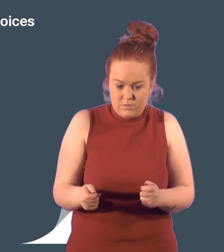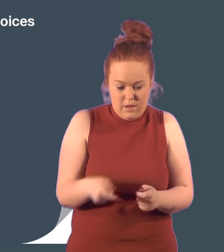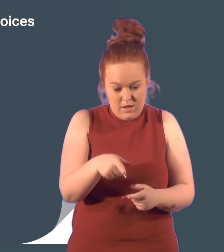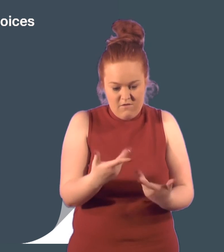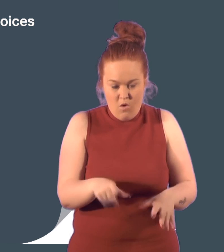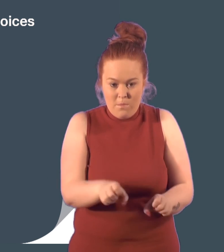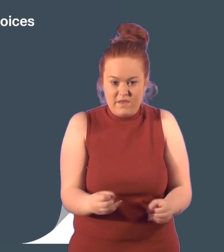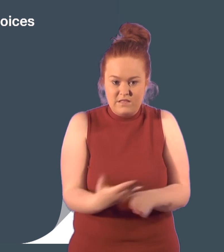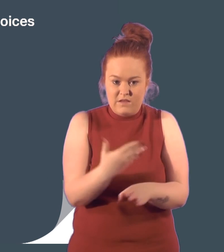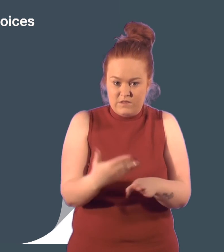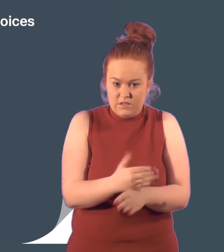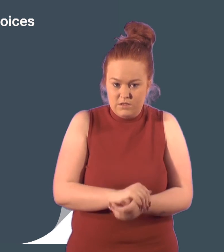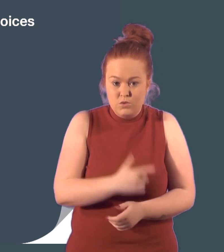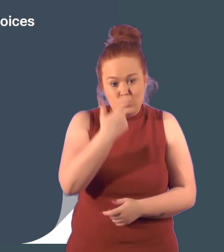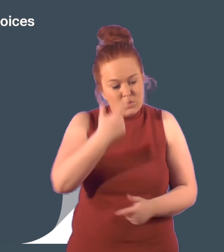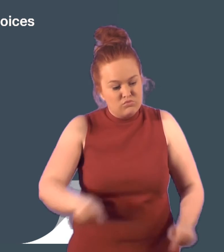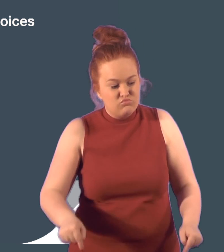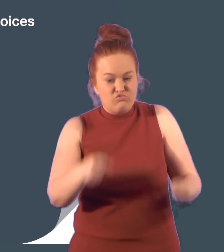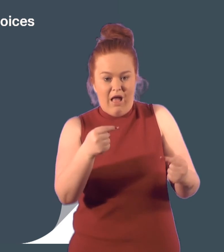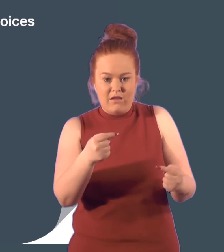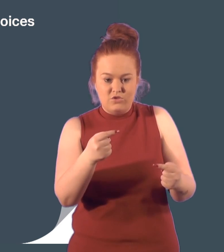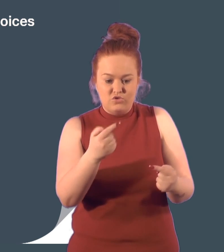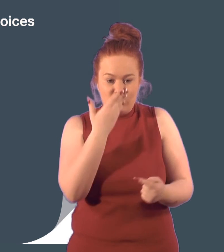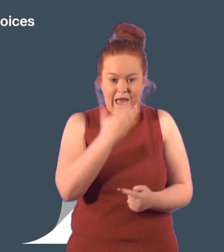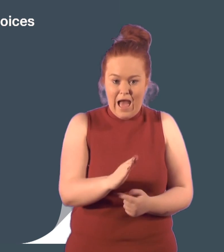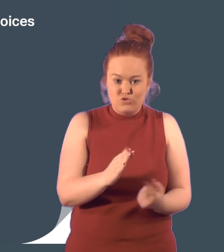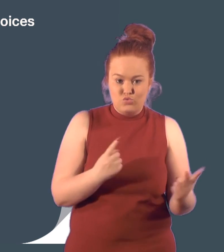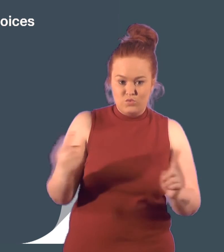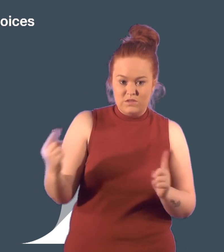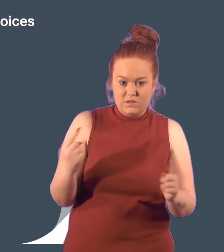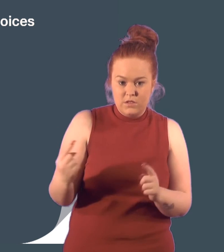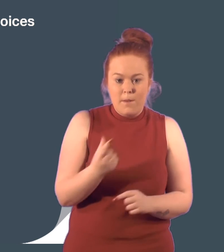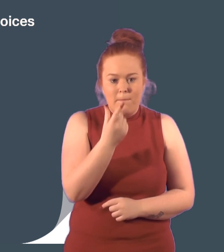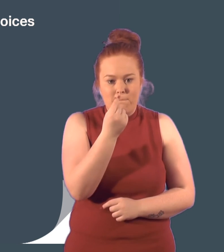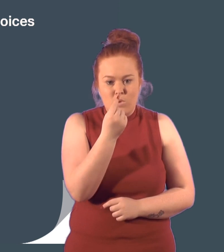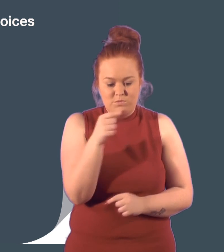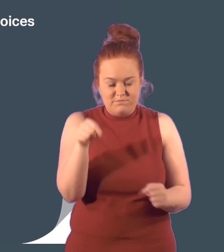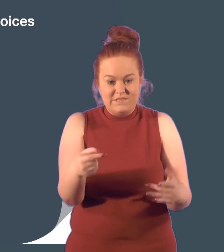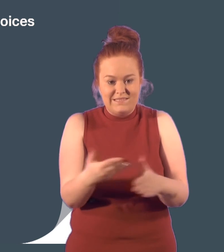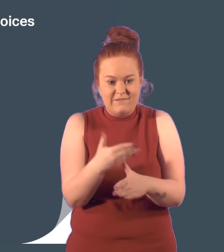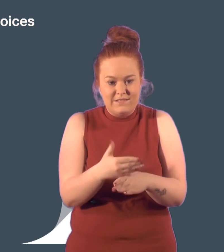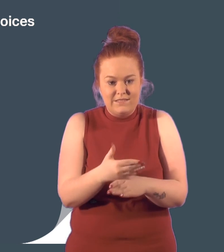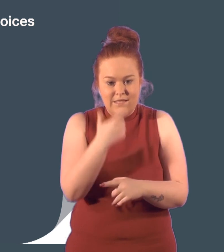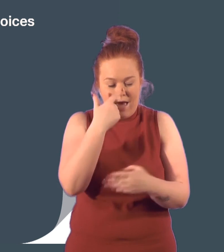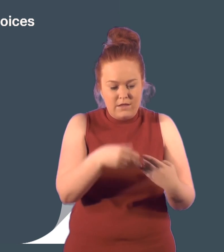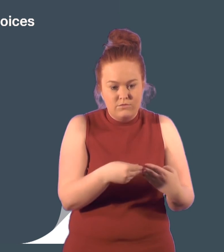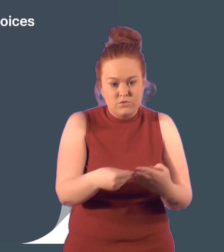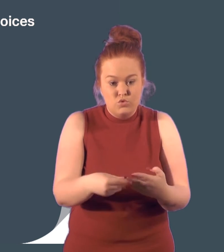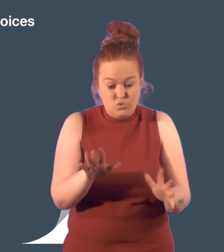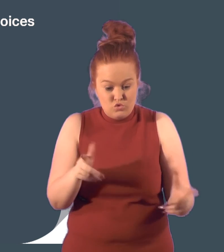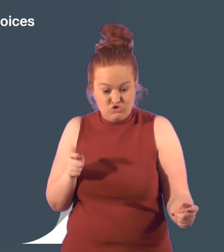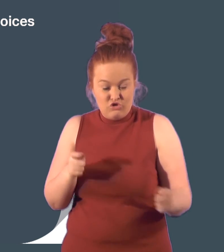attitudes that they have that have been challenged or even just slightly prodded a little bit by this